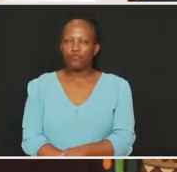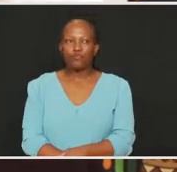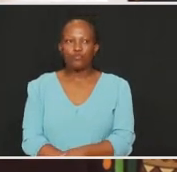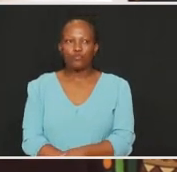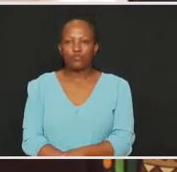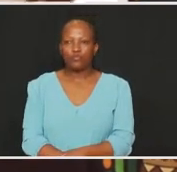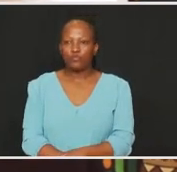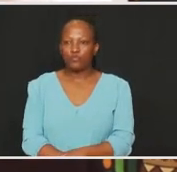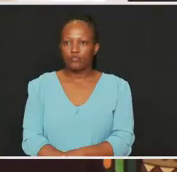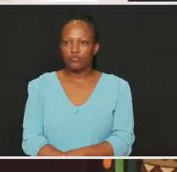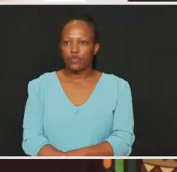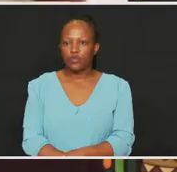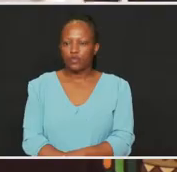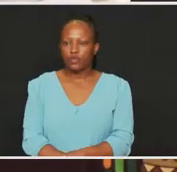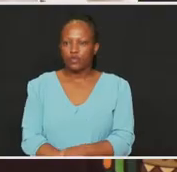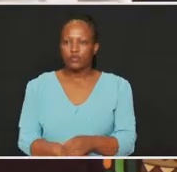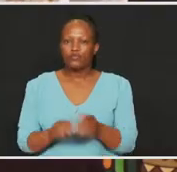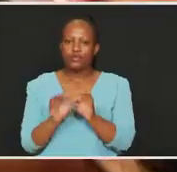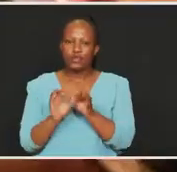okay thanks